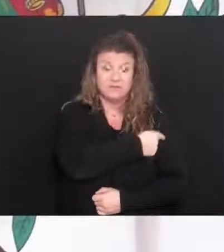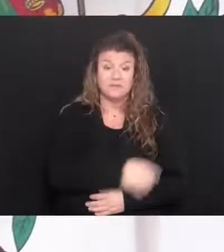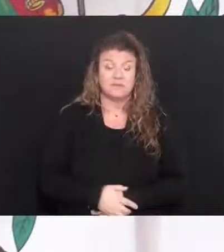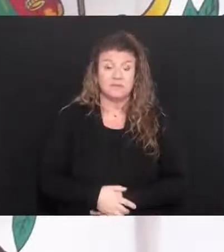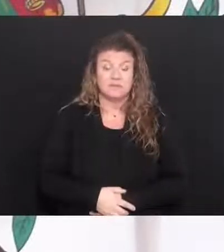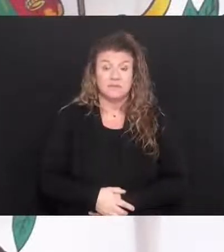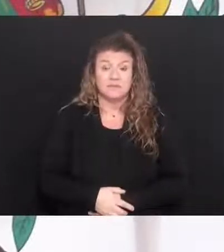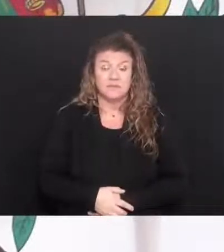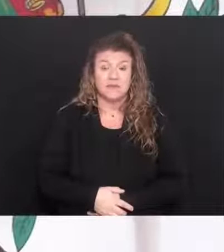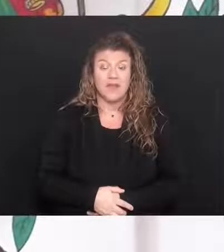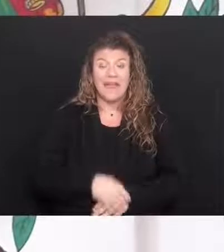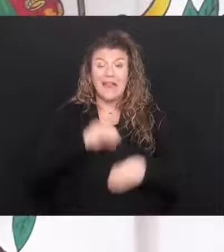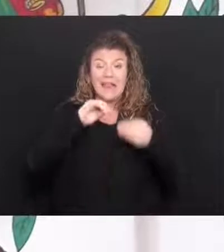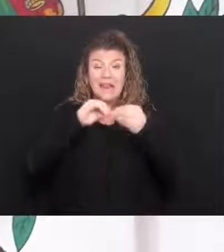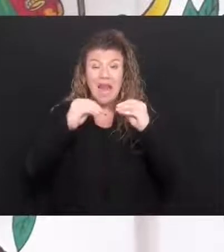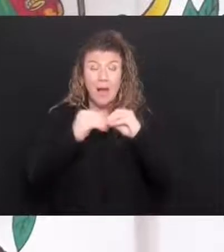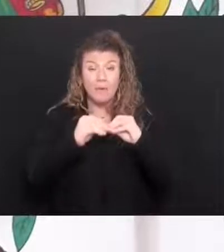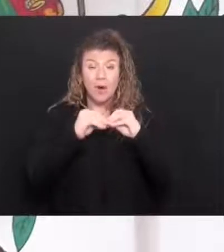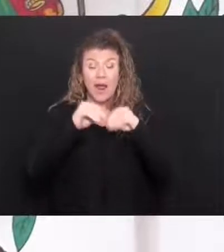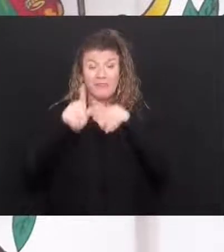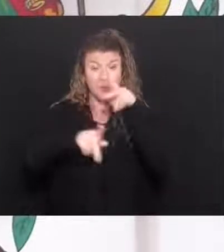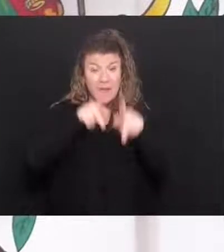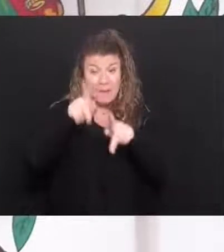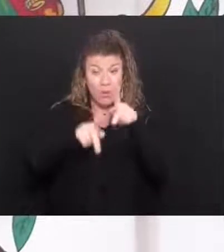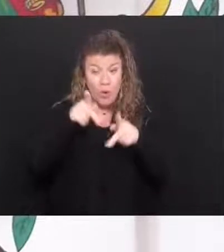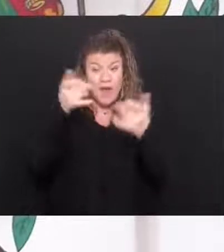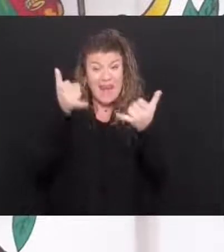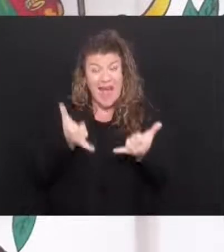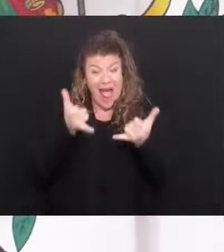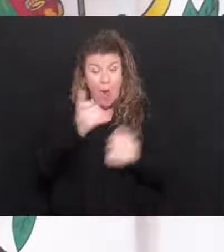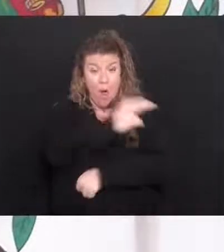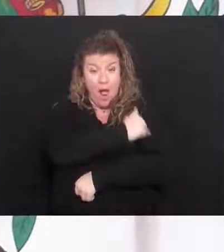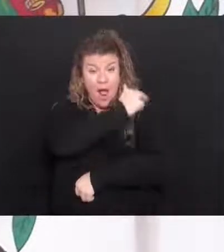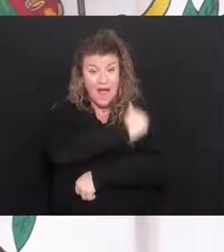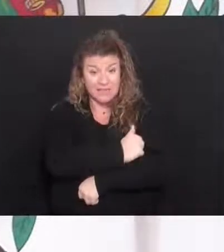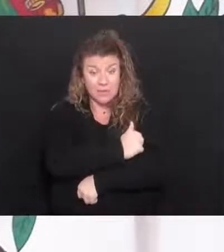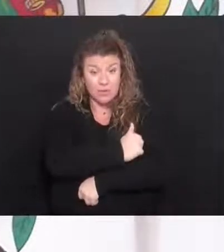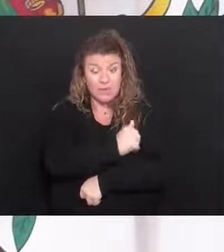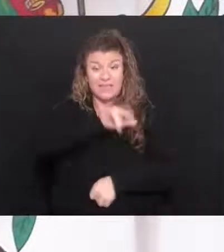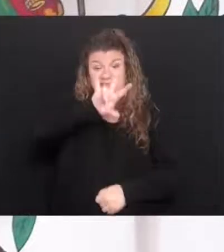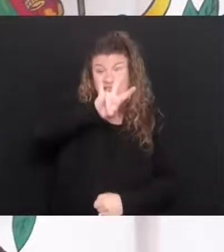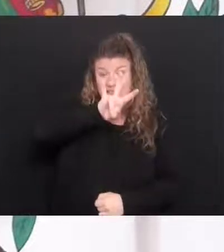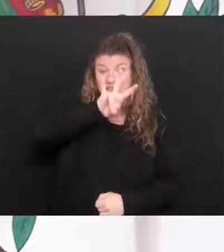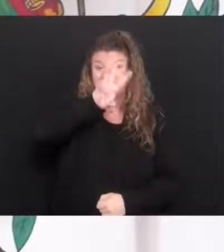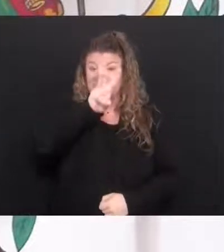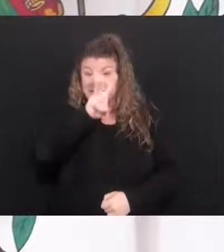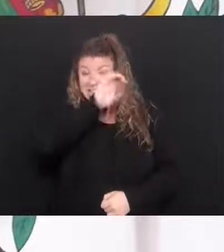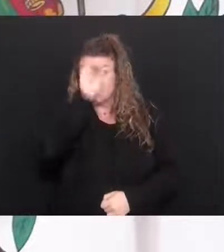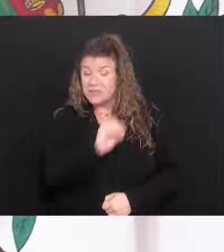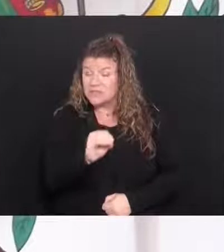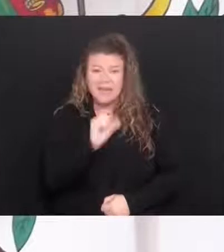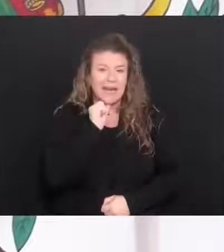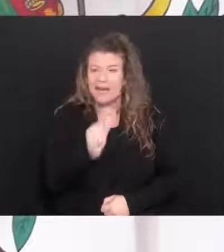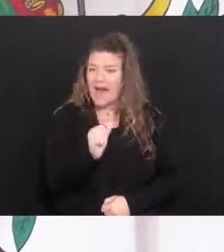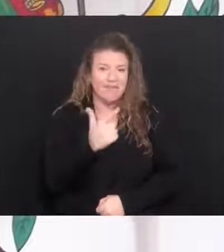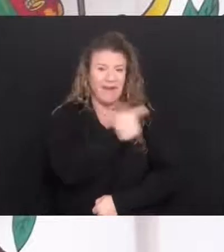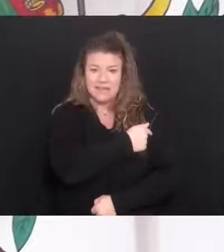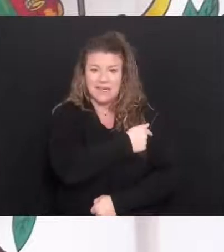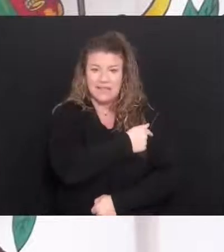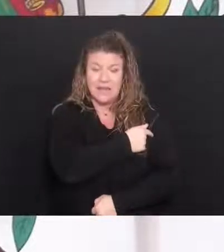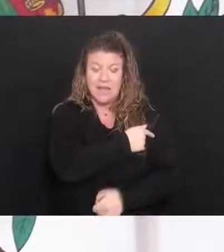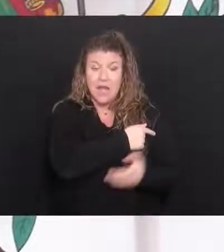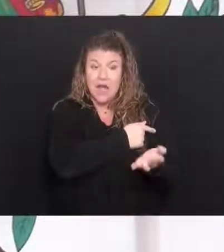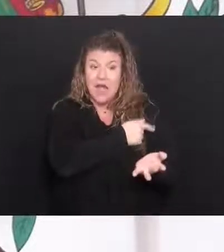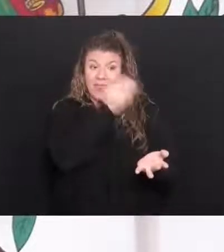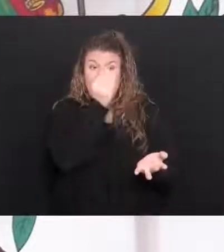The number of folks that are in the hospital today are 76% unvaccinated. What does that tell